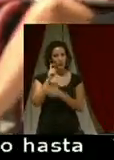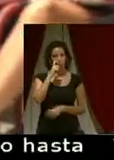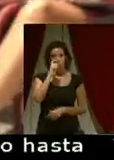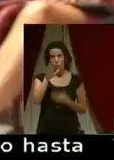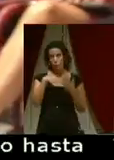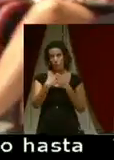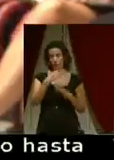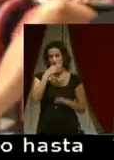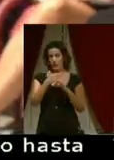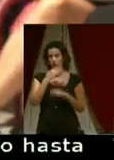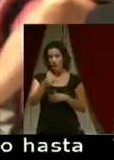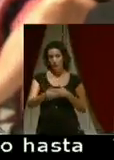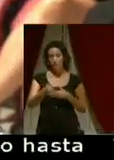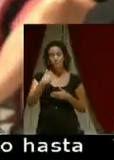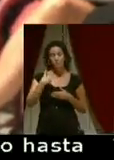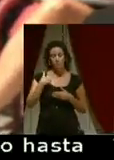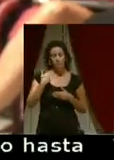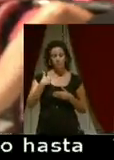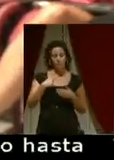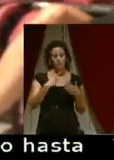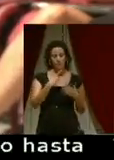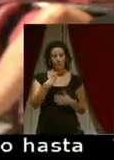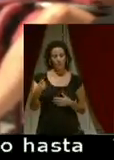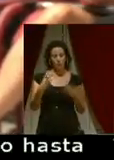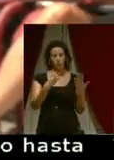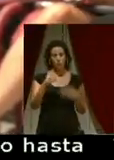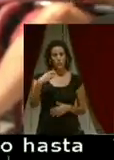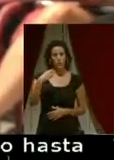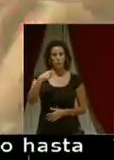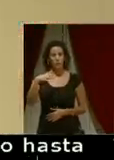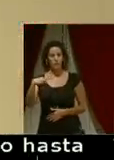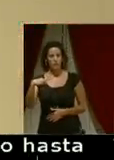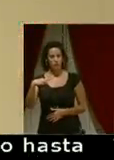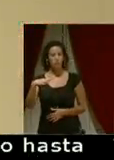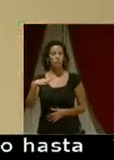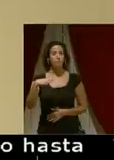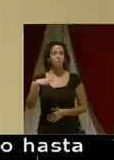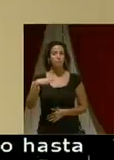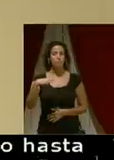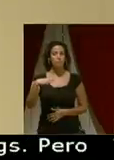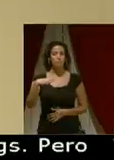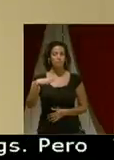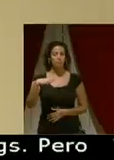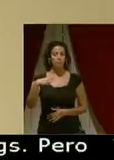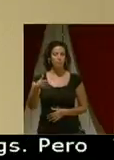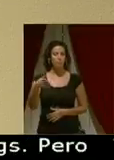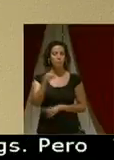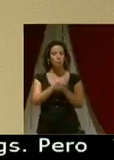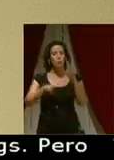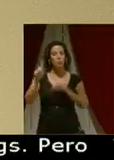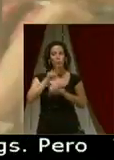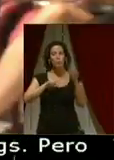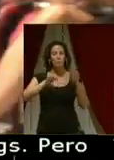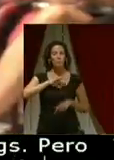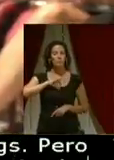the development of iOS 7, I reported over 180 drawbacks.